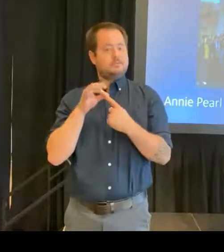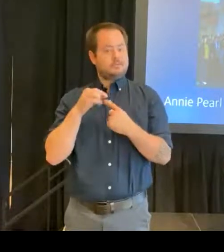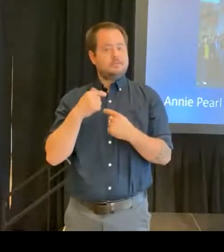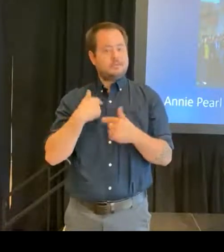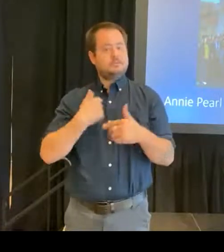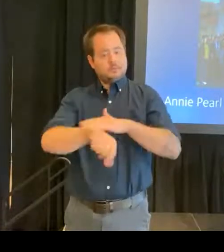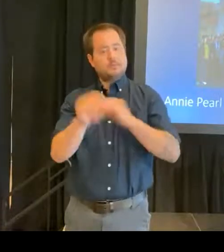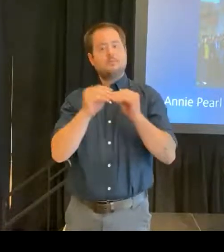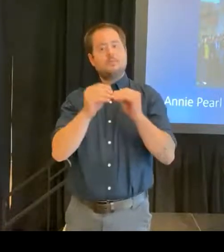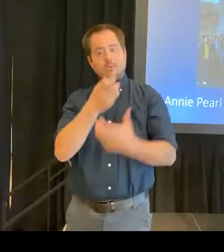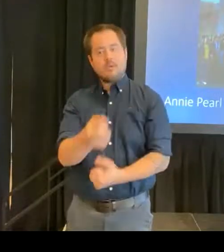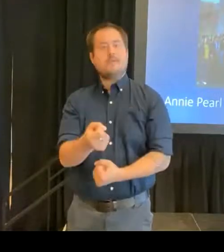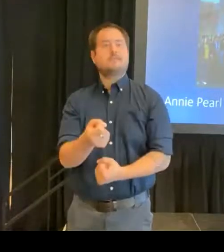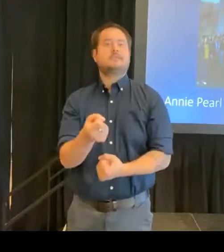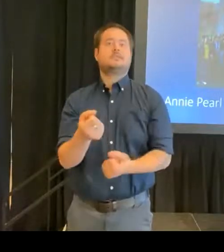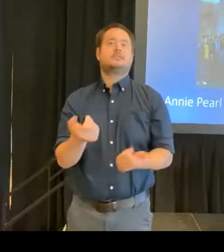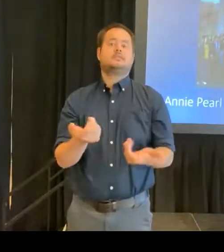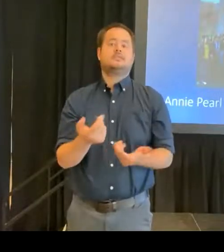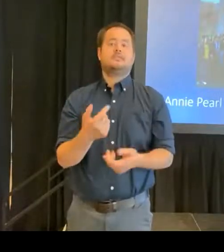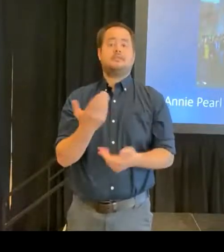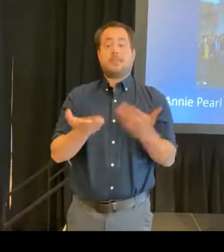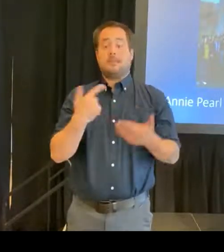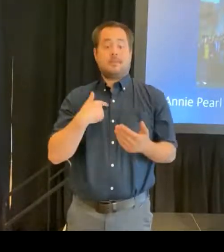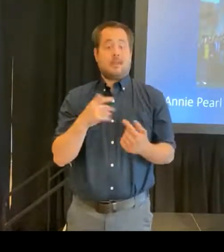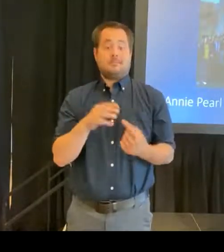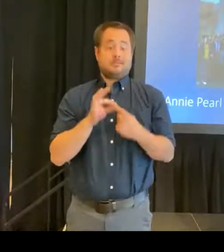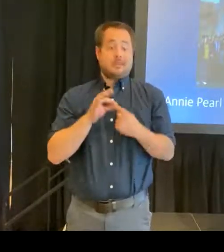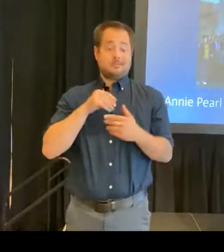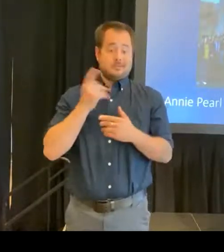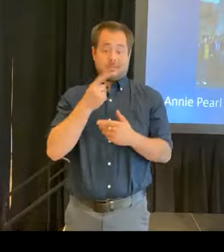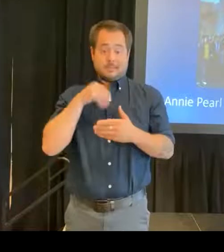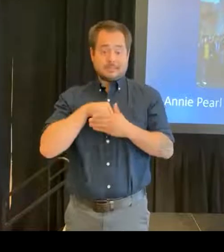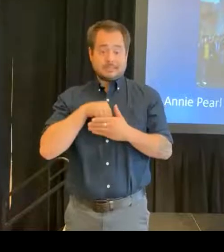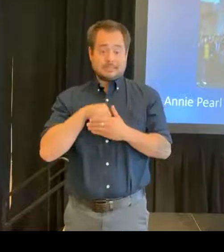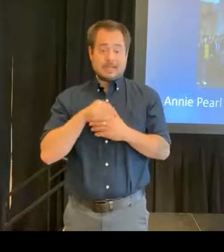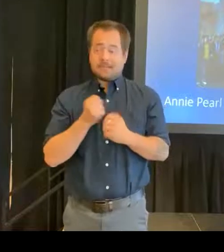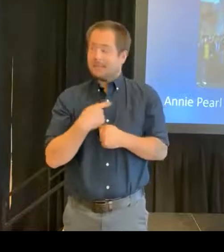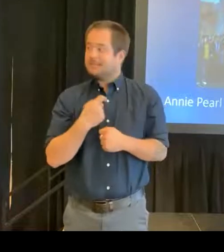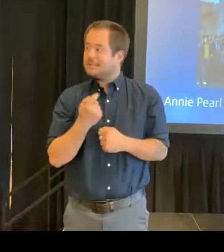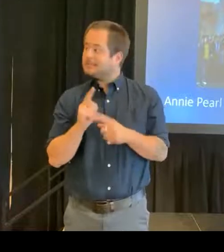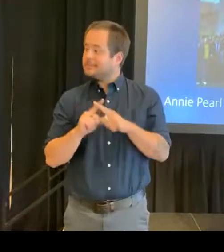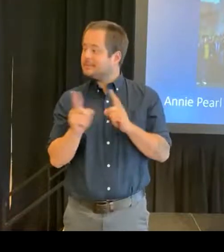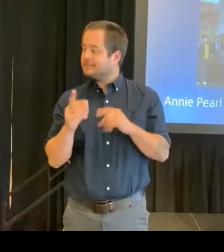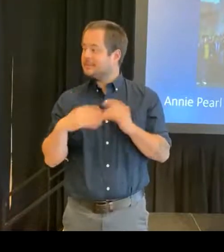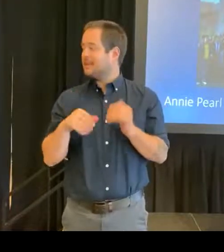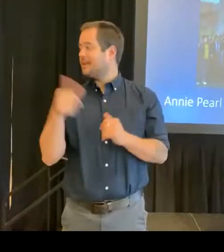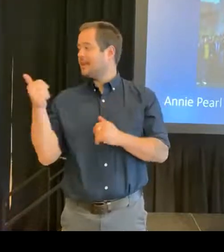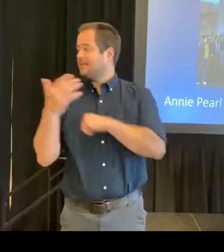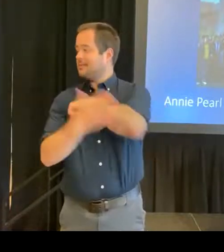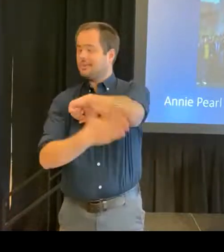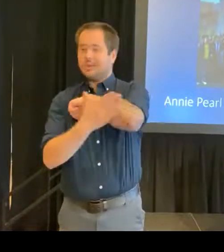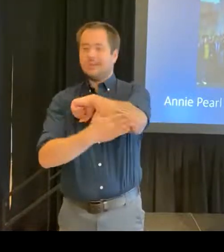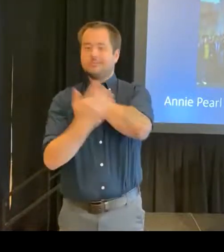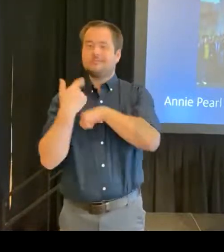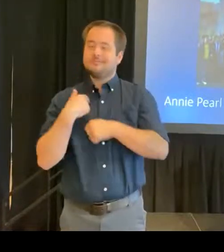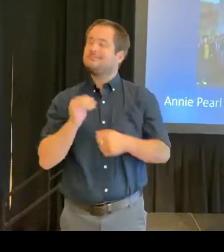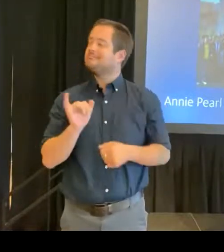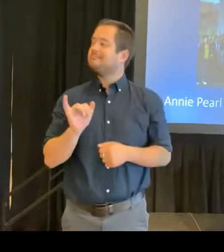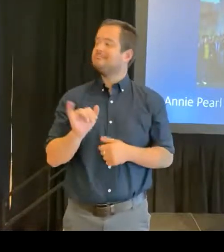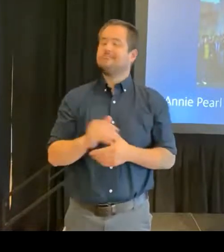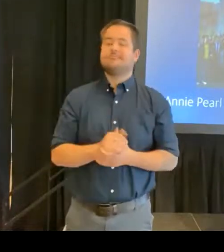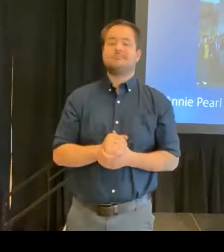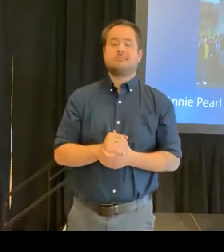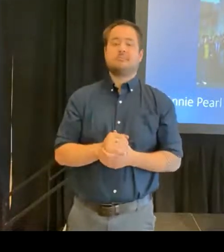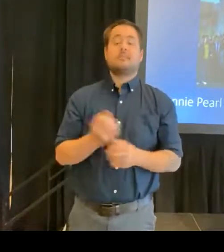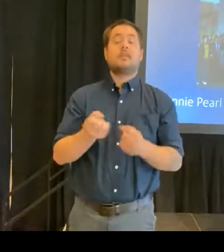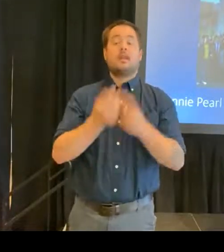other people are. Maybe you have something in you that makes you a little different than your neighbors in other countries, whatever the case, right? A